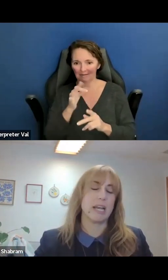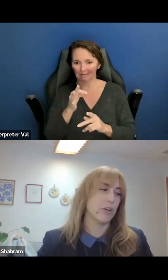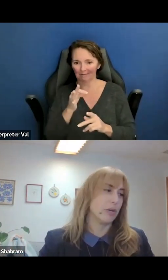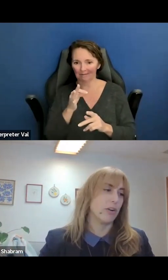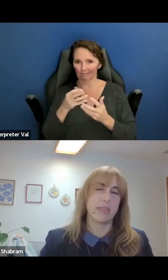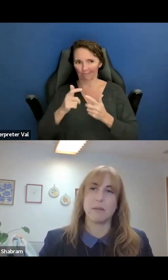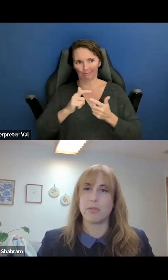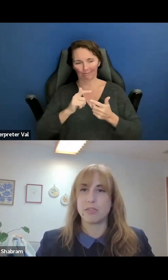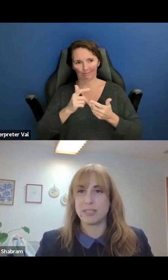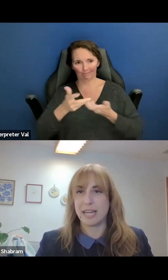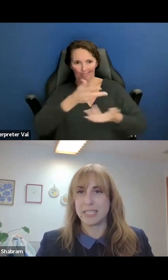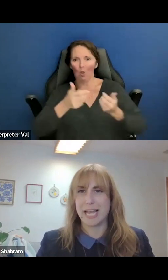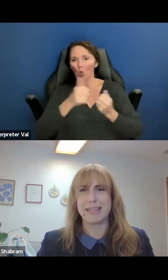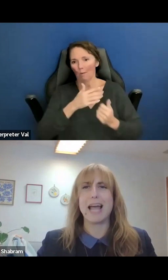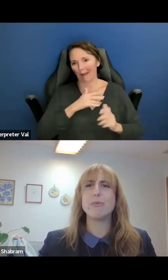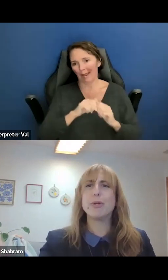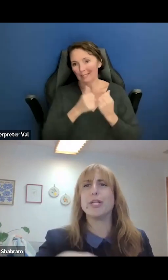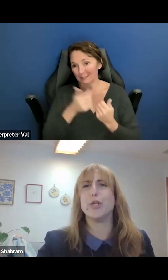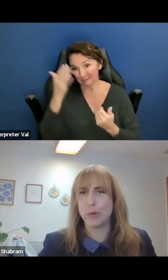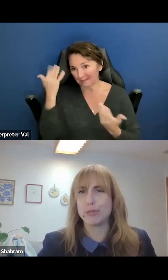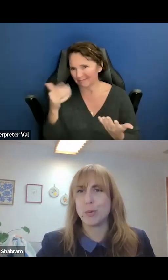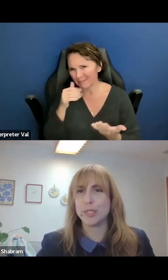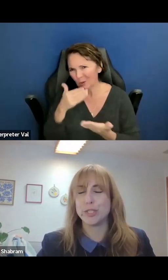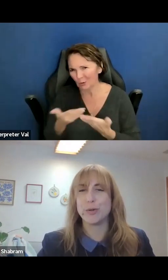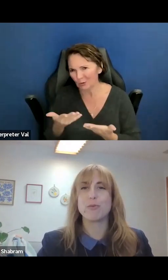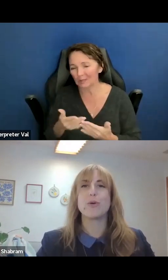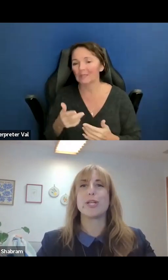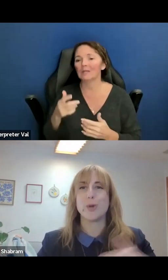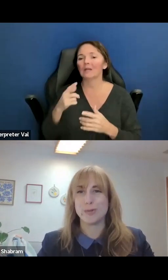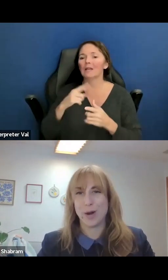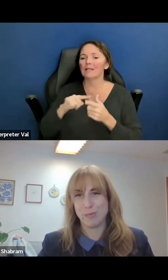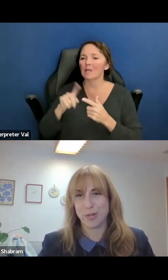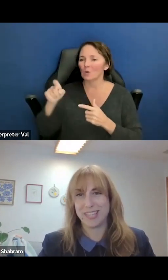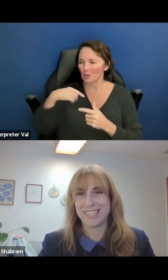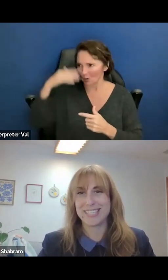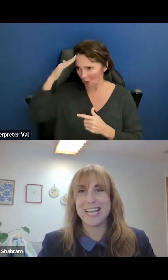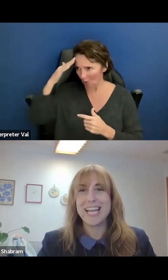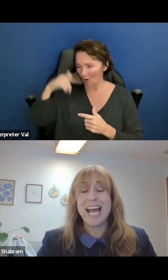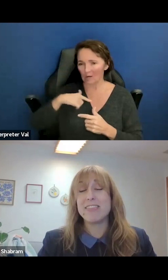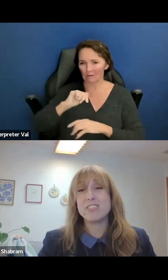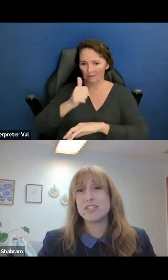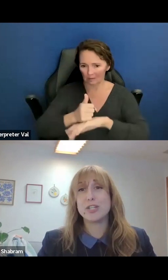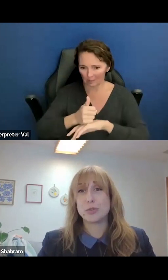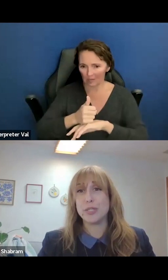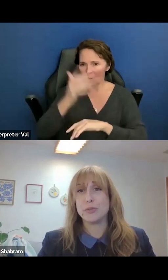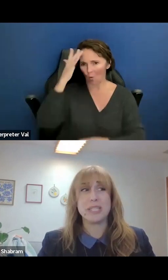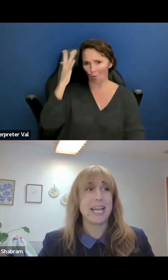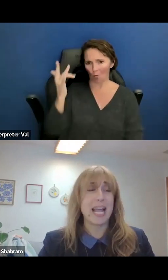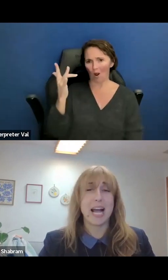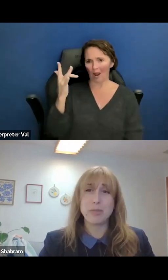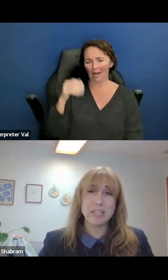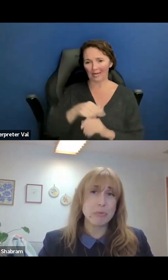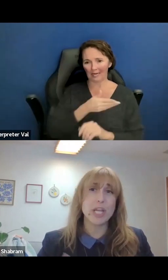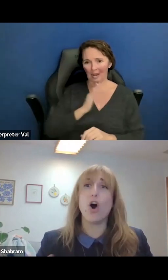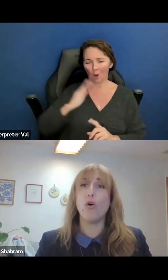my entire career. I think about this all day, every day, that like everyone already knows what we do. Everyone already knows how important this is. And that's just not true. Like